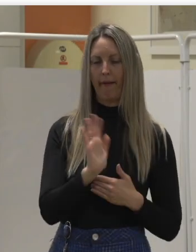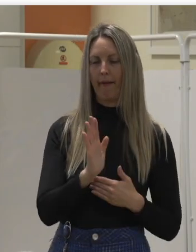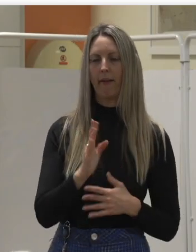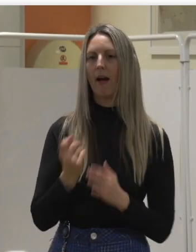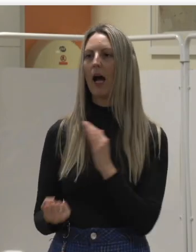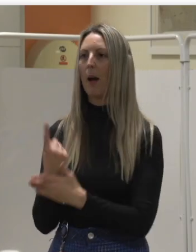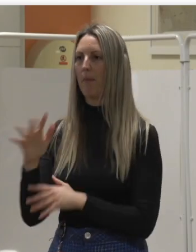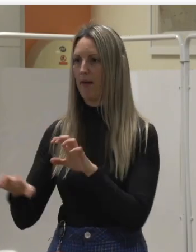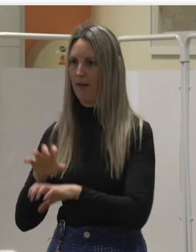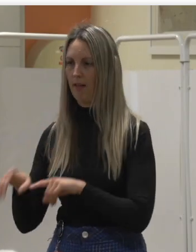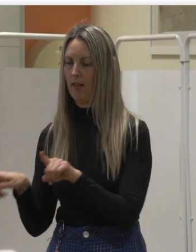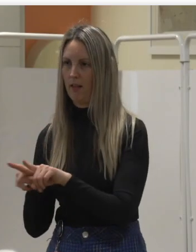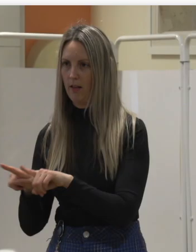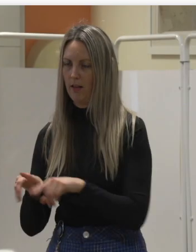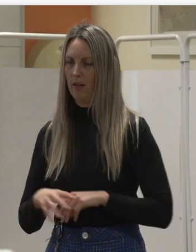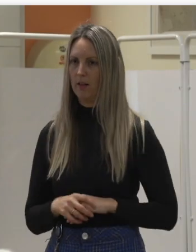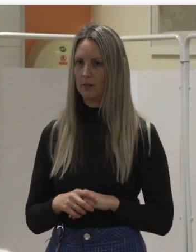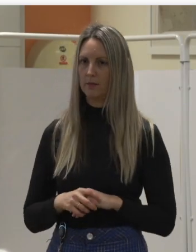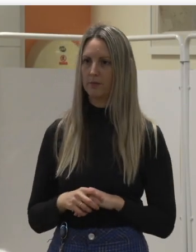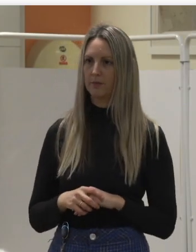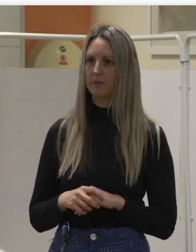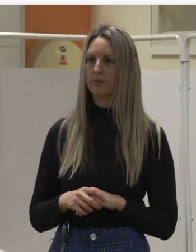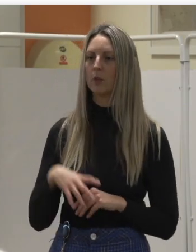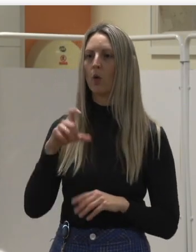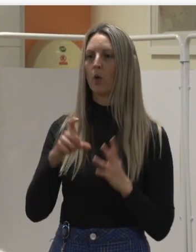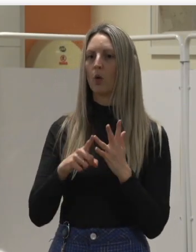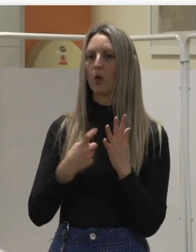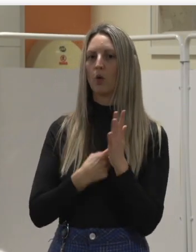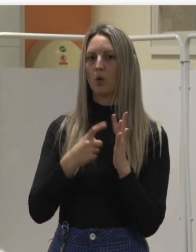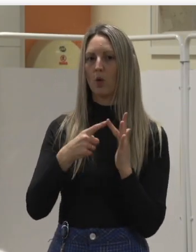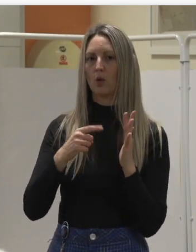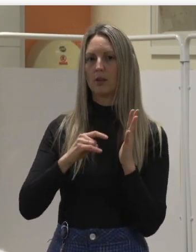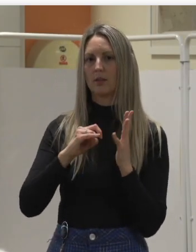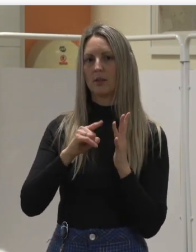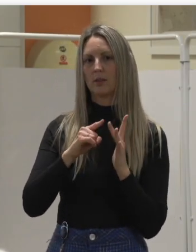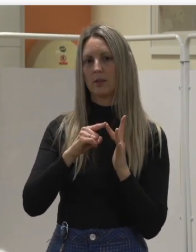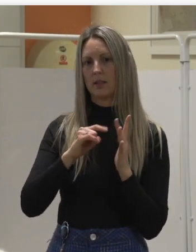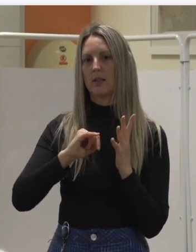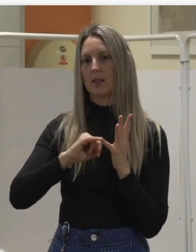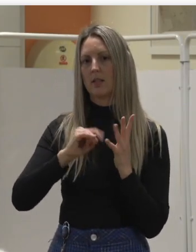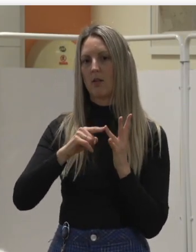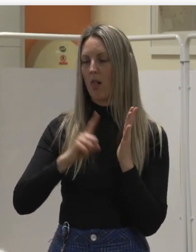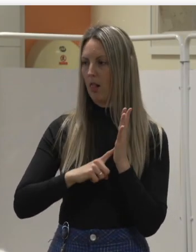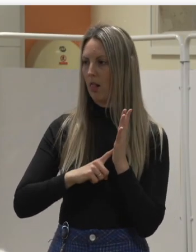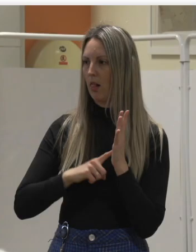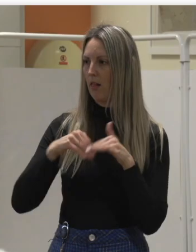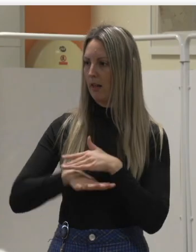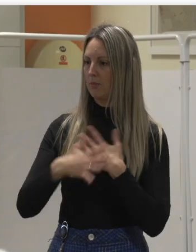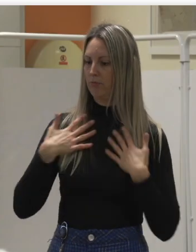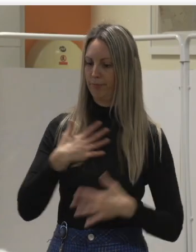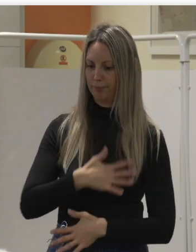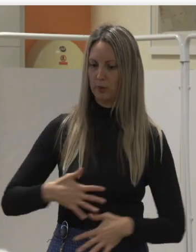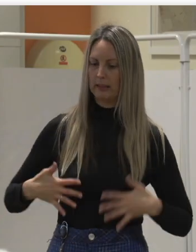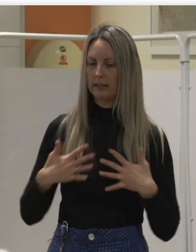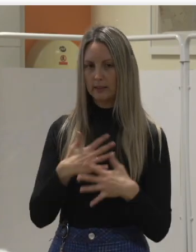animals. And when that cortisol is produced, this cortisol again gives signals back to the